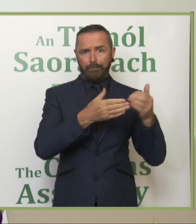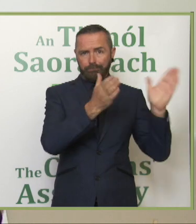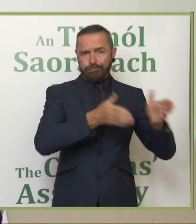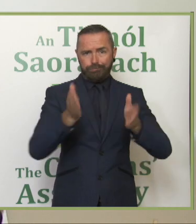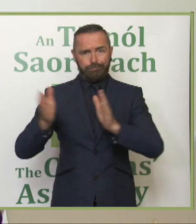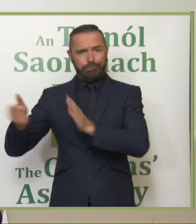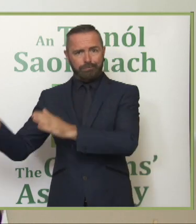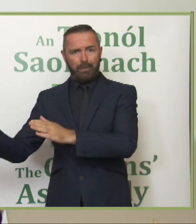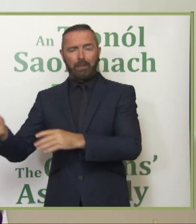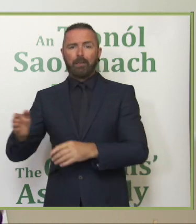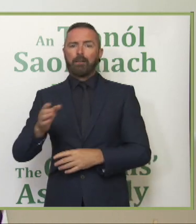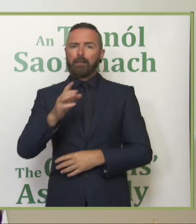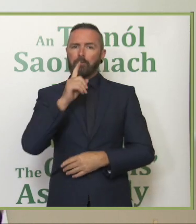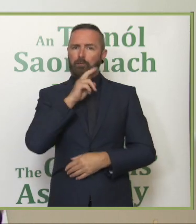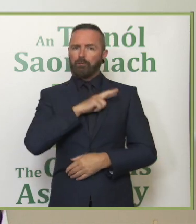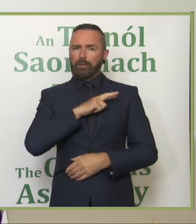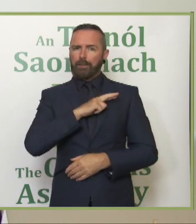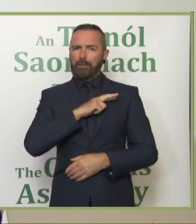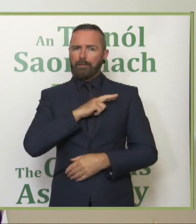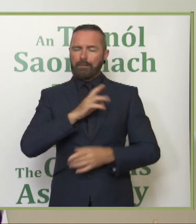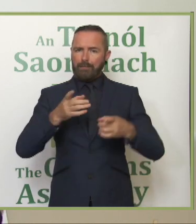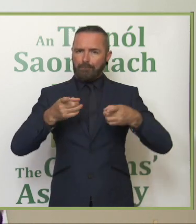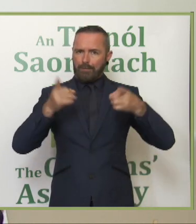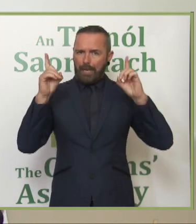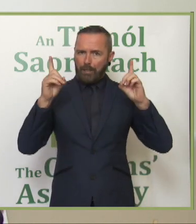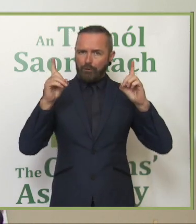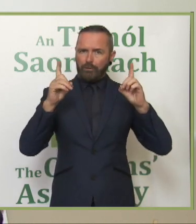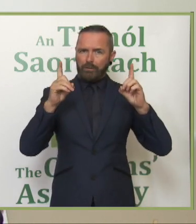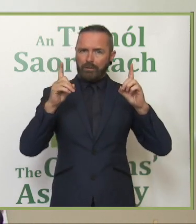it's pervasive, the harm is particularly concentrated and